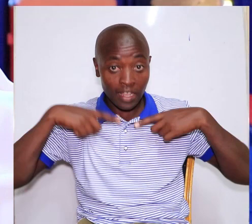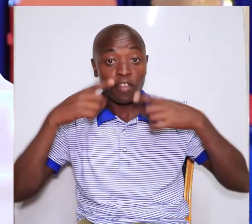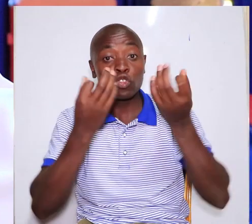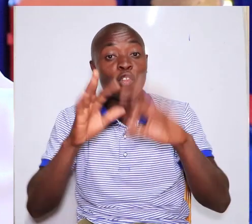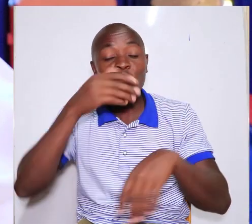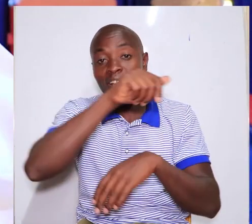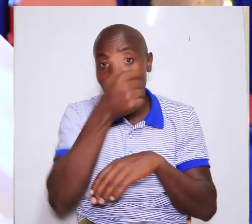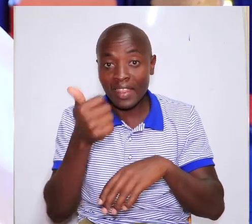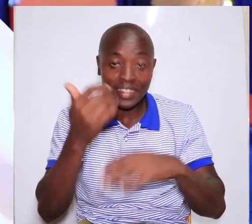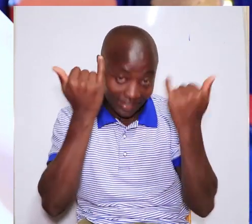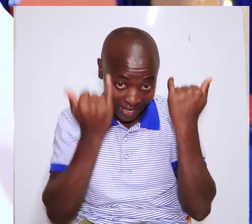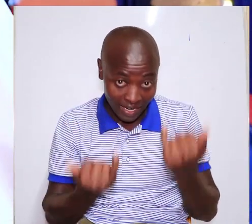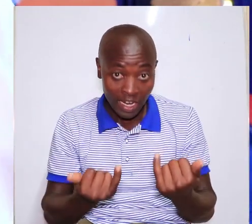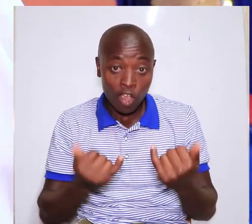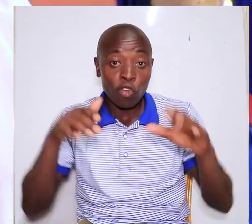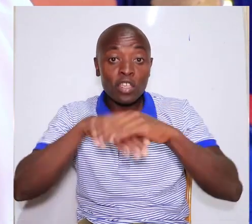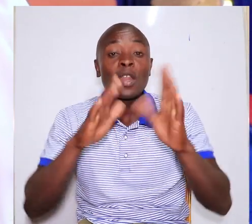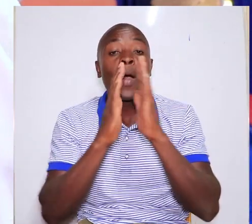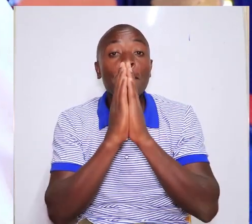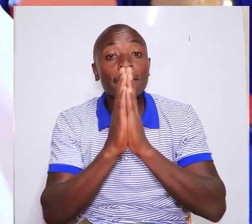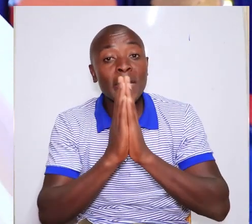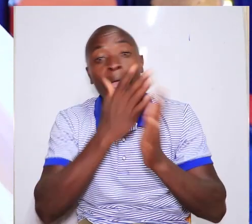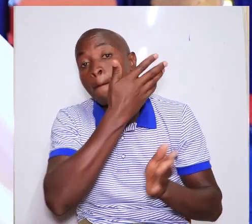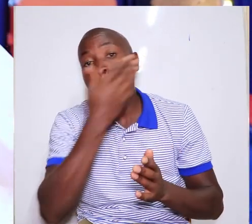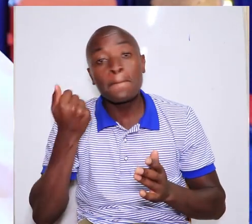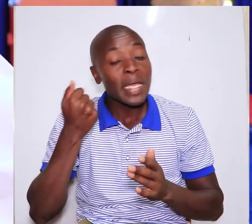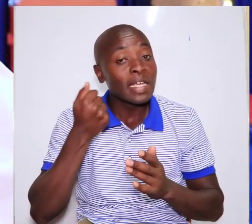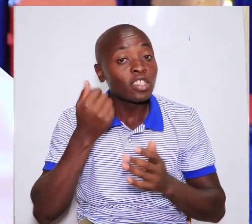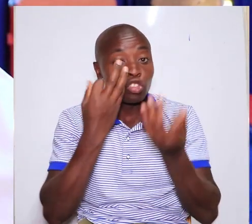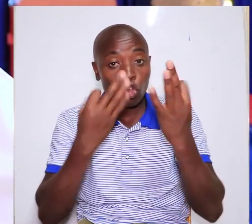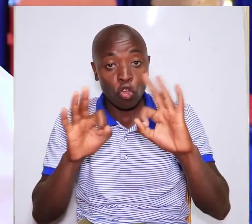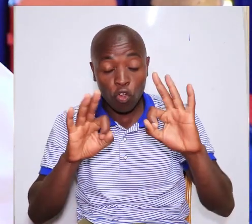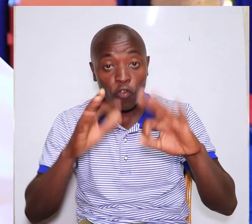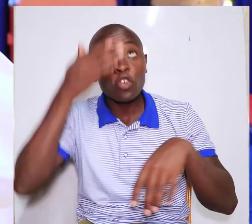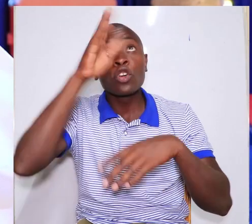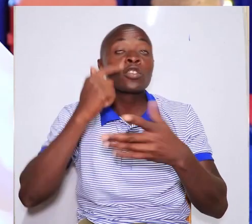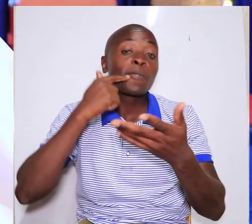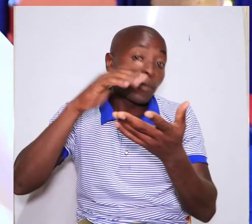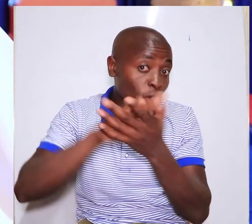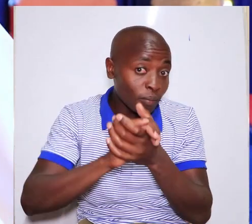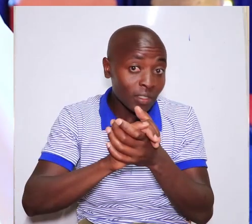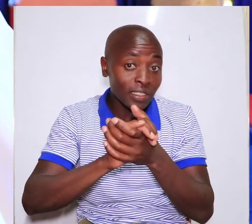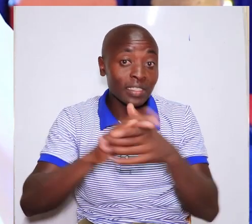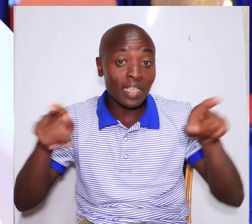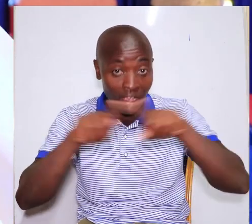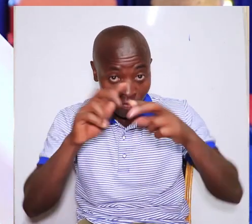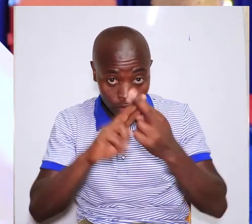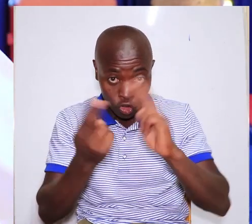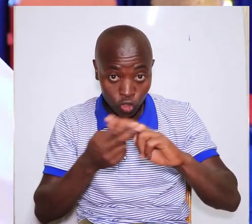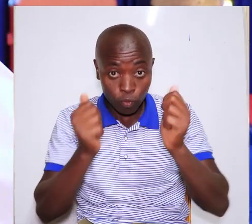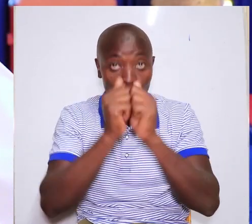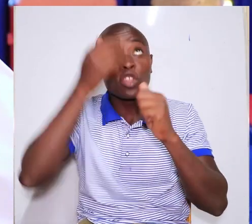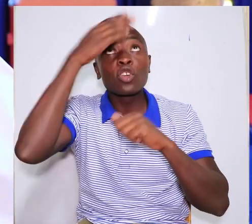others. And therefore, in our intercession, it is based on God's promises. Engagement with God is